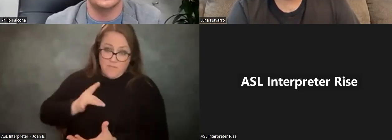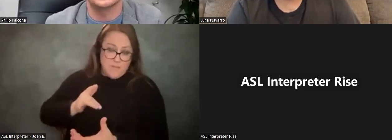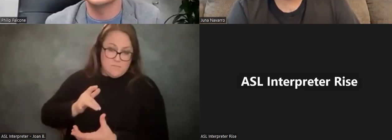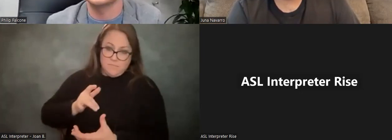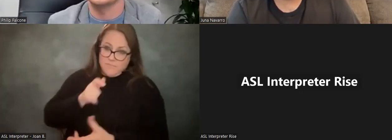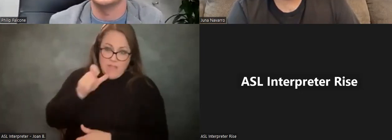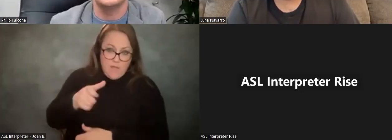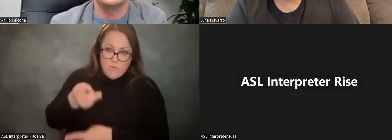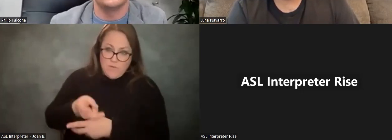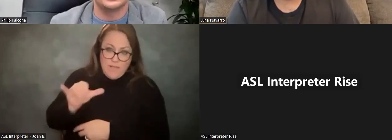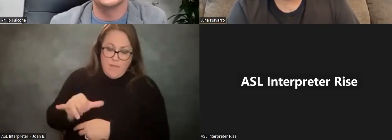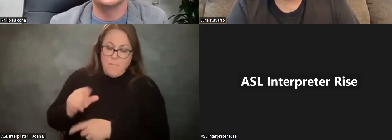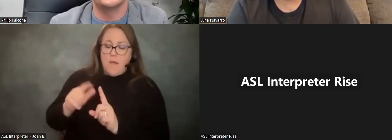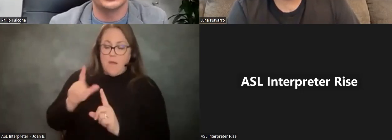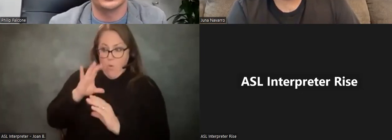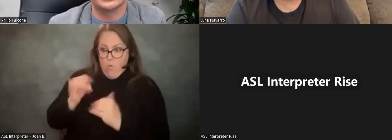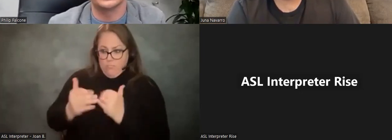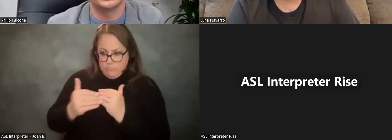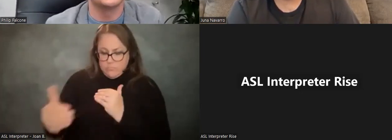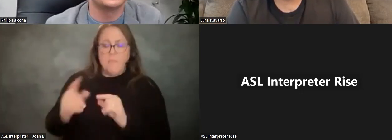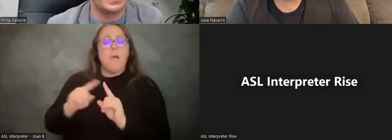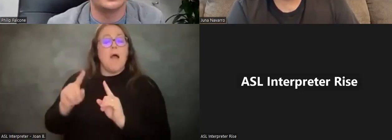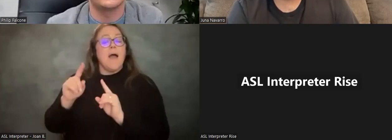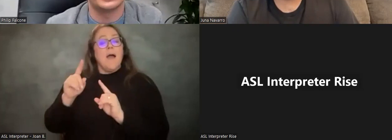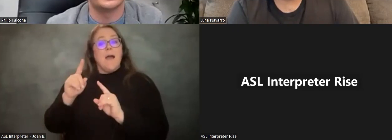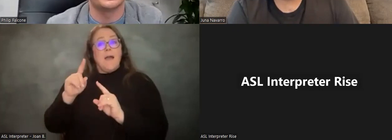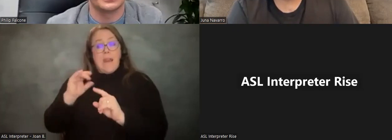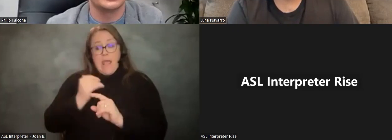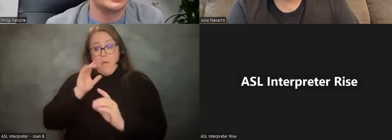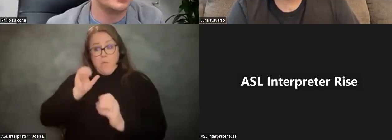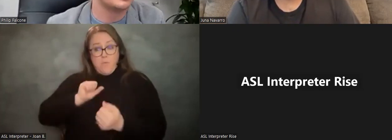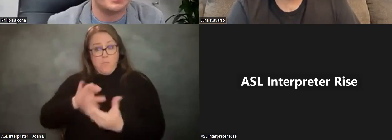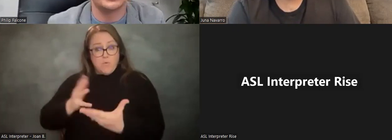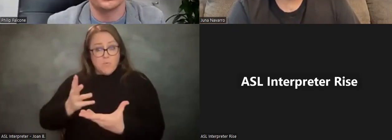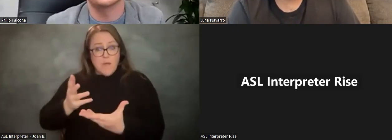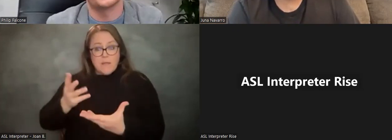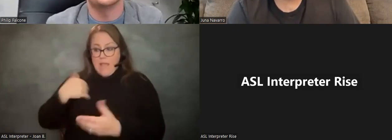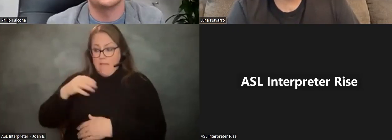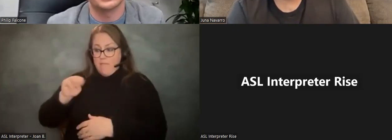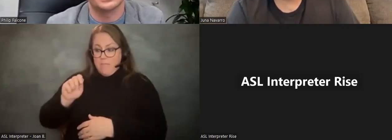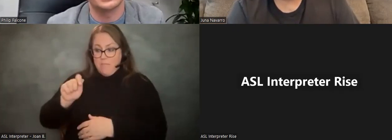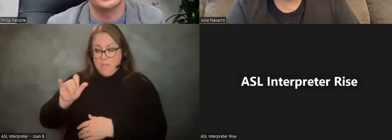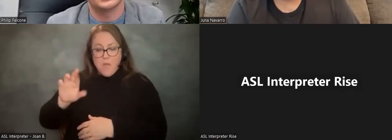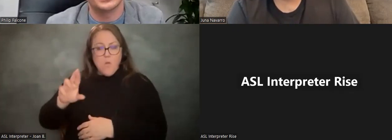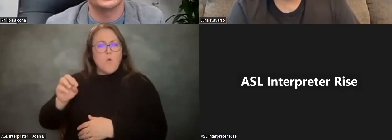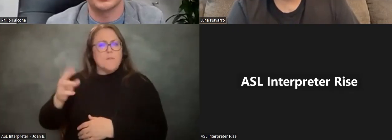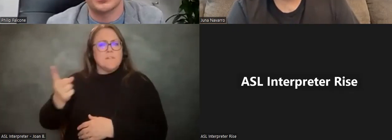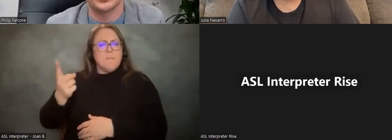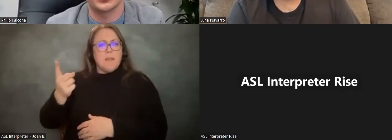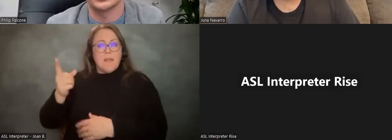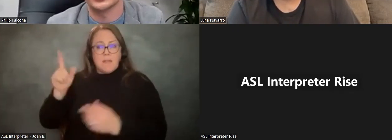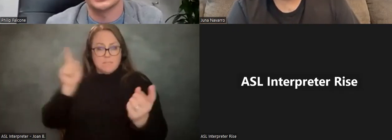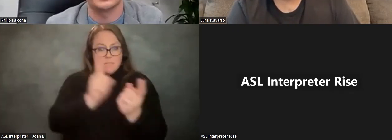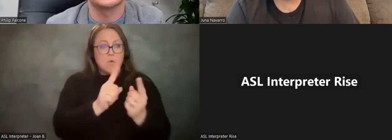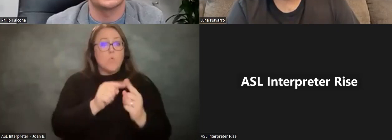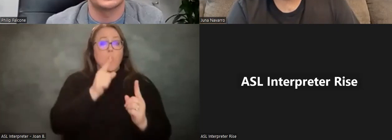So I hope it stays that way. But the way at least we would address that is we would have the mayor or some official from the city speak to the property owner and